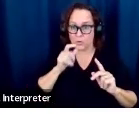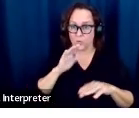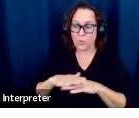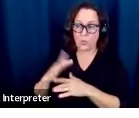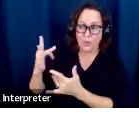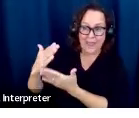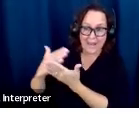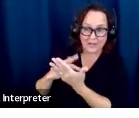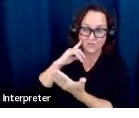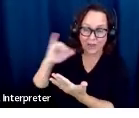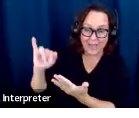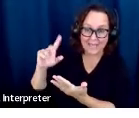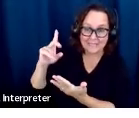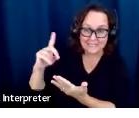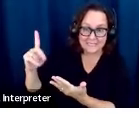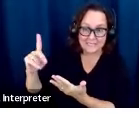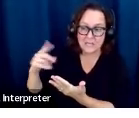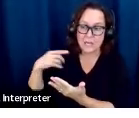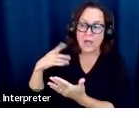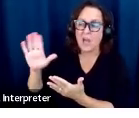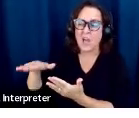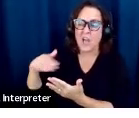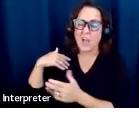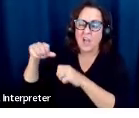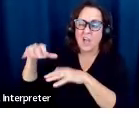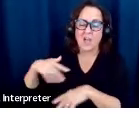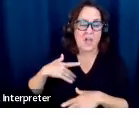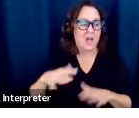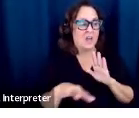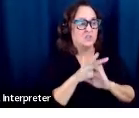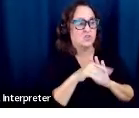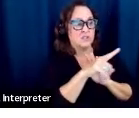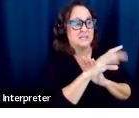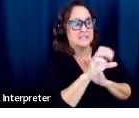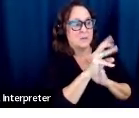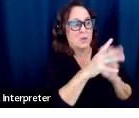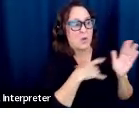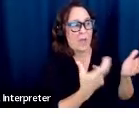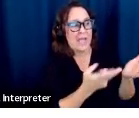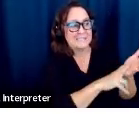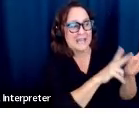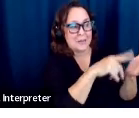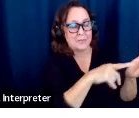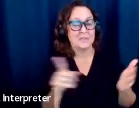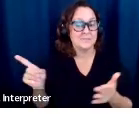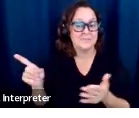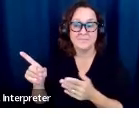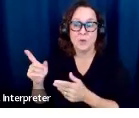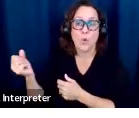waiting list for the IDD who choose to enroll in the CSW will not be able to keep their spot.